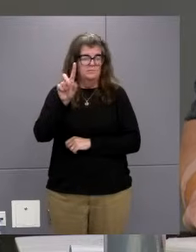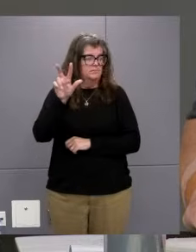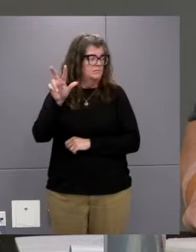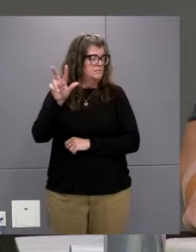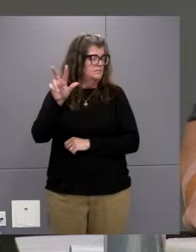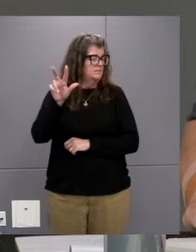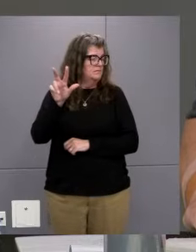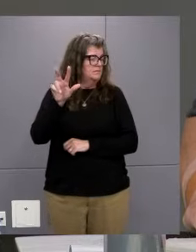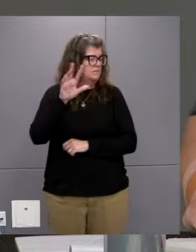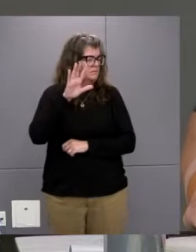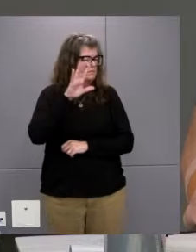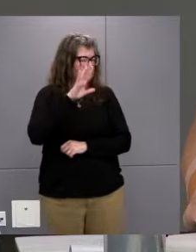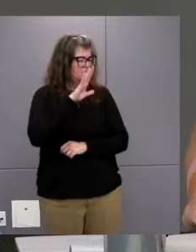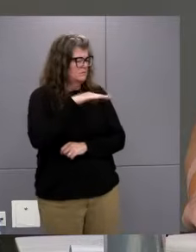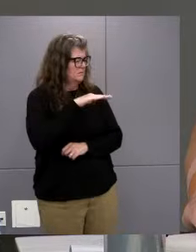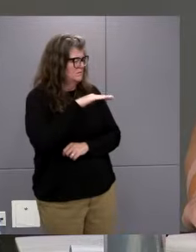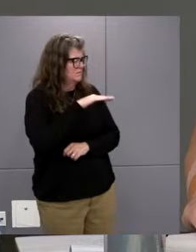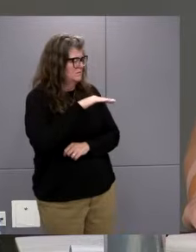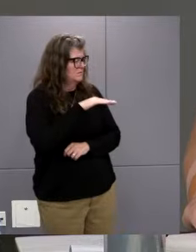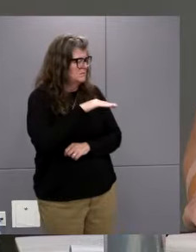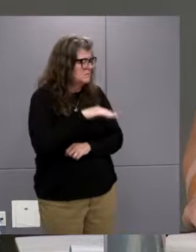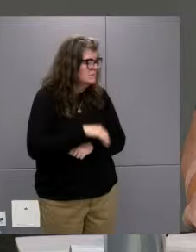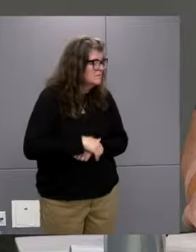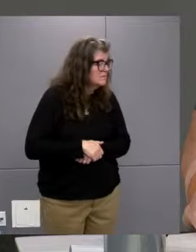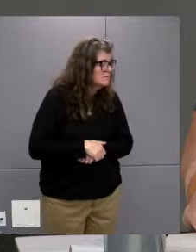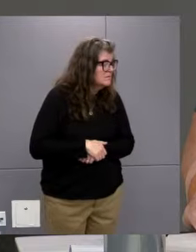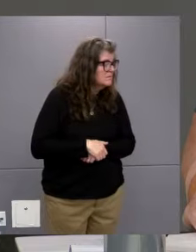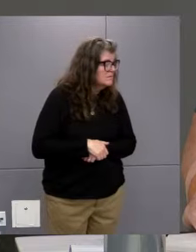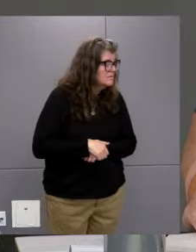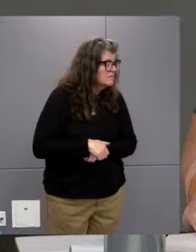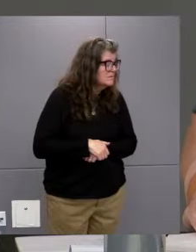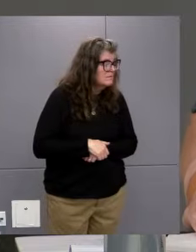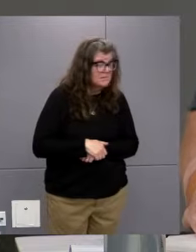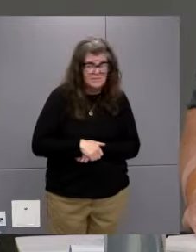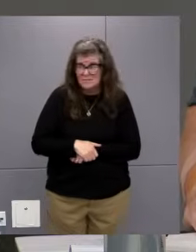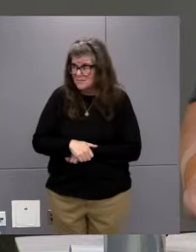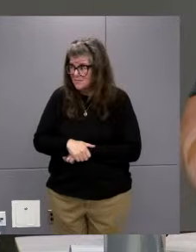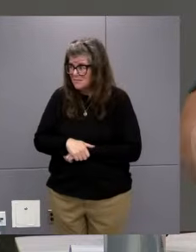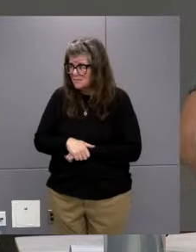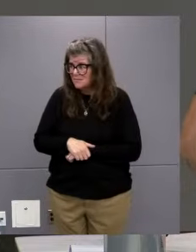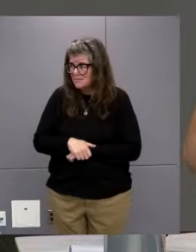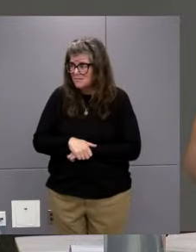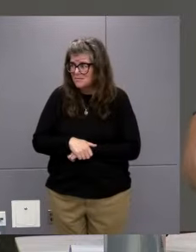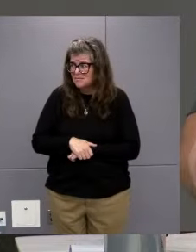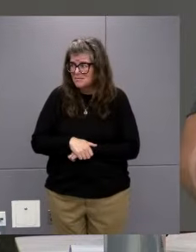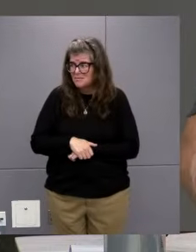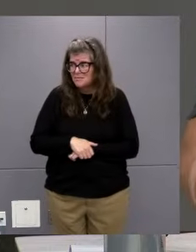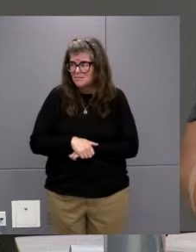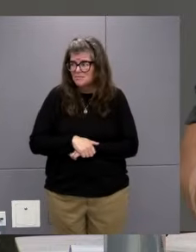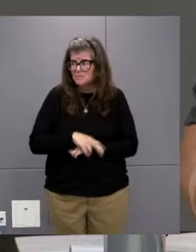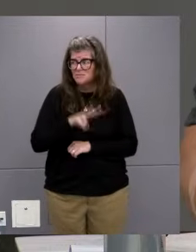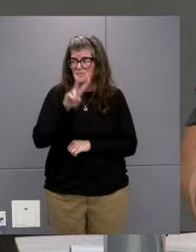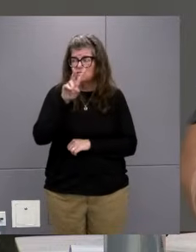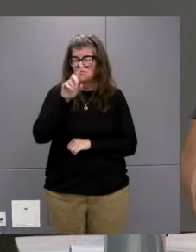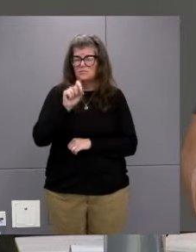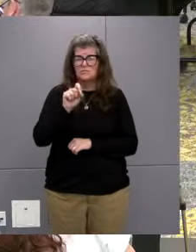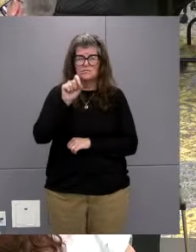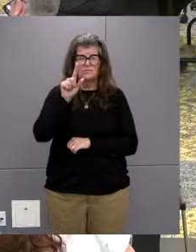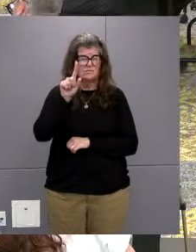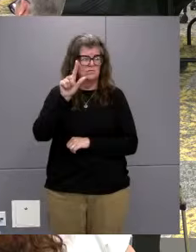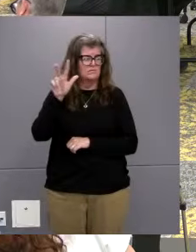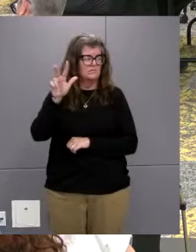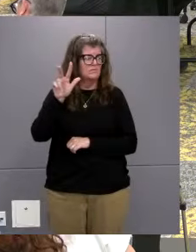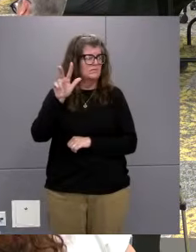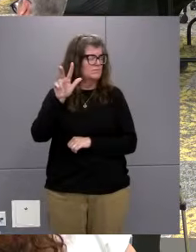Chair, Yes. make a motion that we approve 2.13. Second. Have a motion to approve